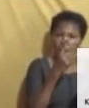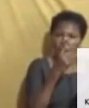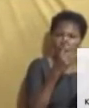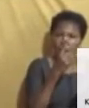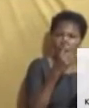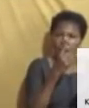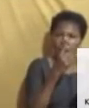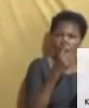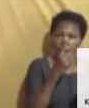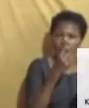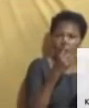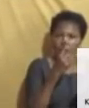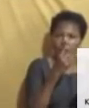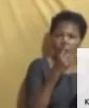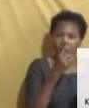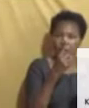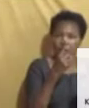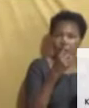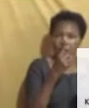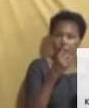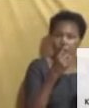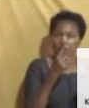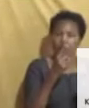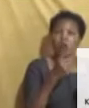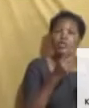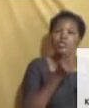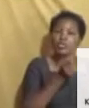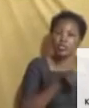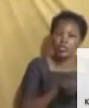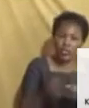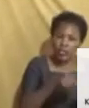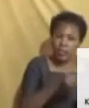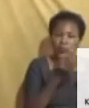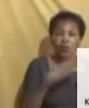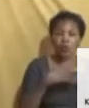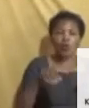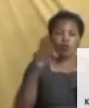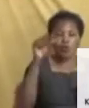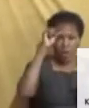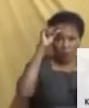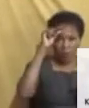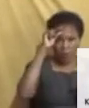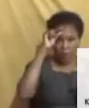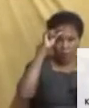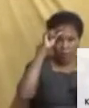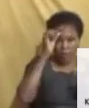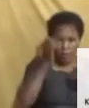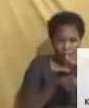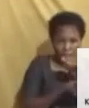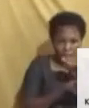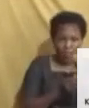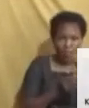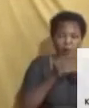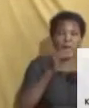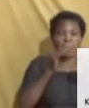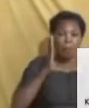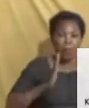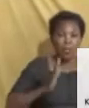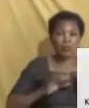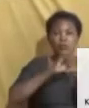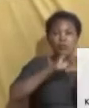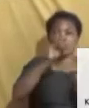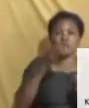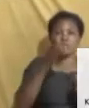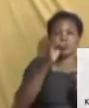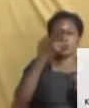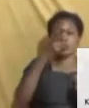a trichotomy of the systems of government is made. This is by John Locke. 1, there